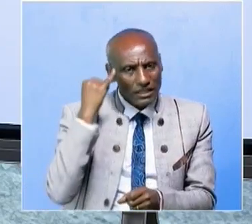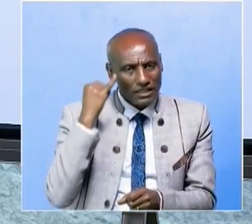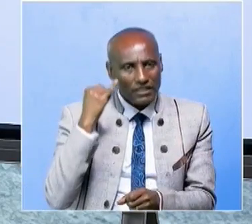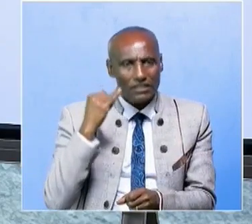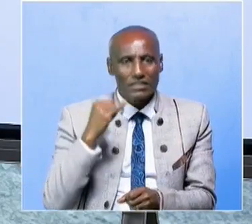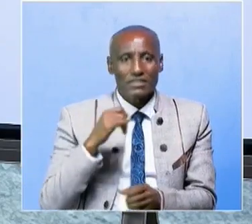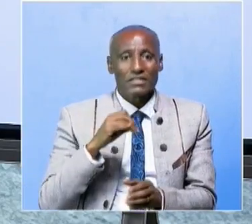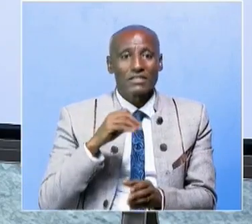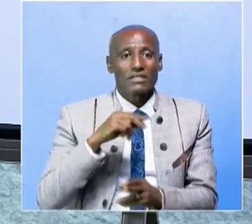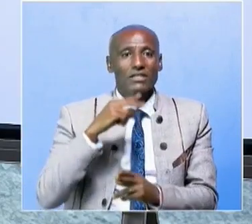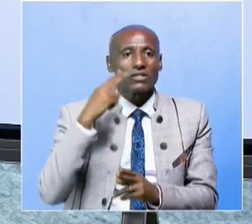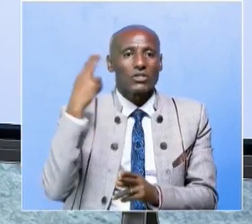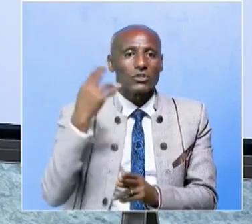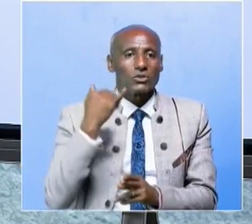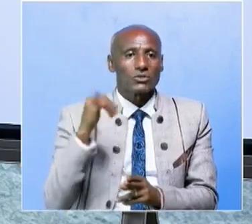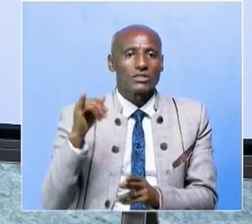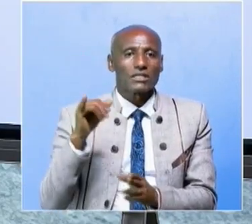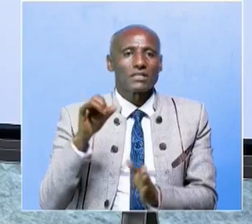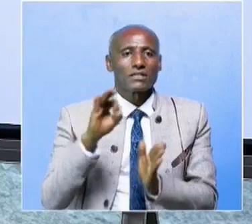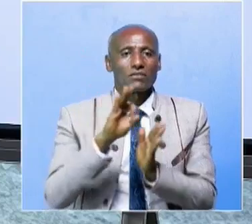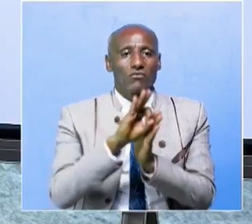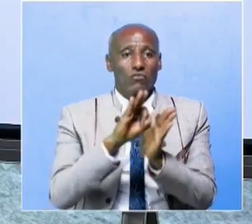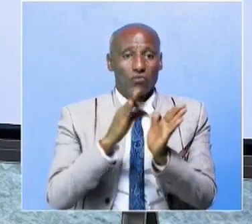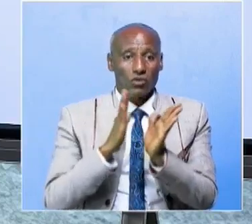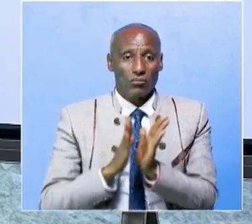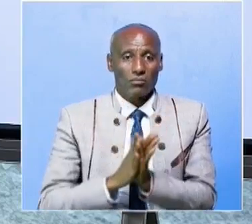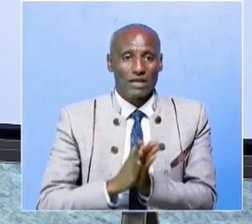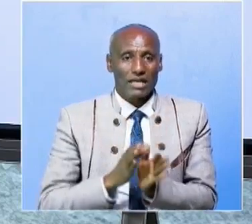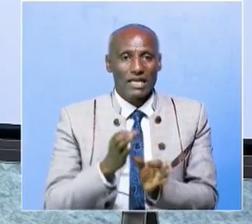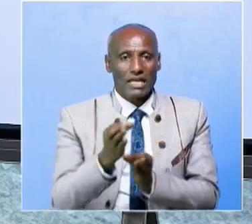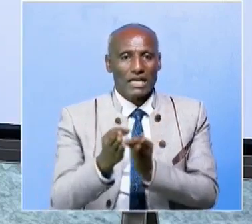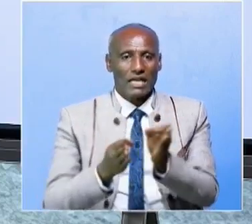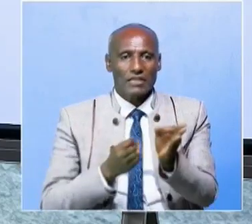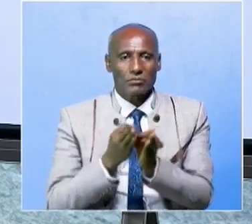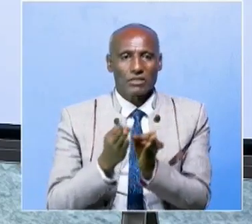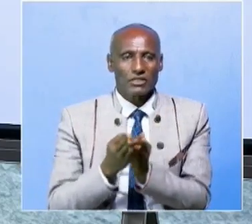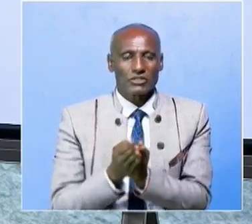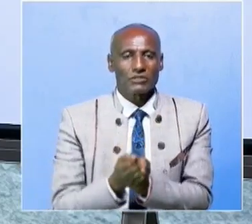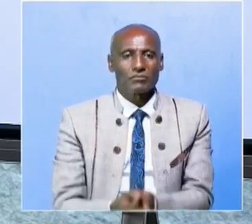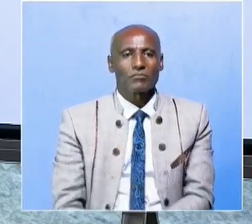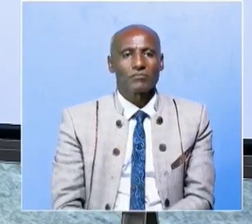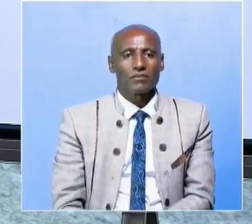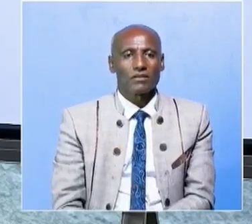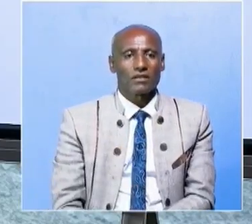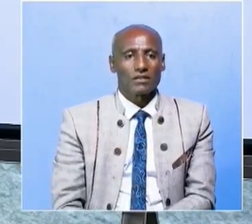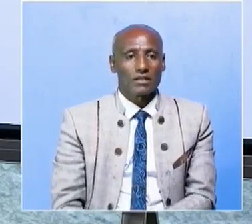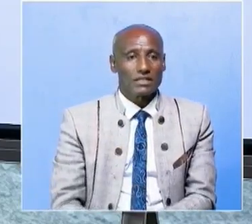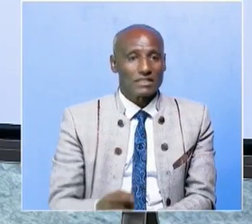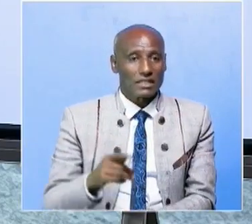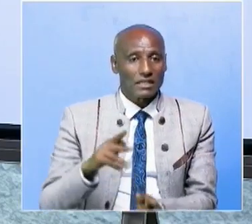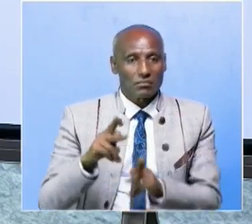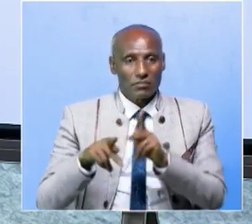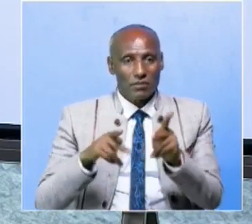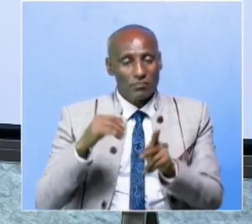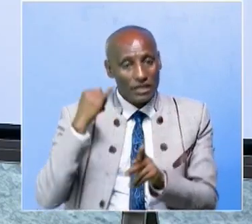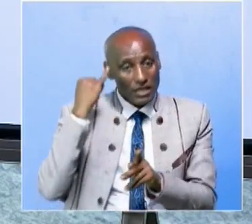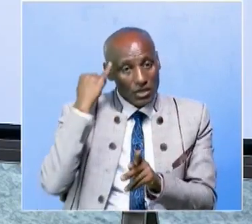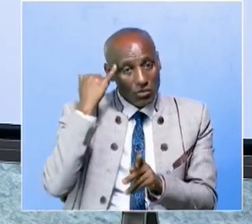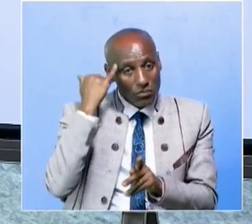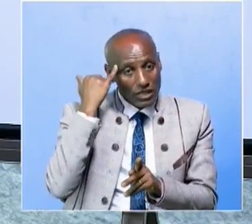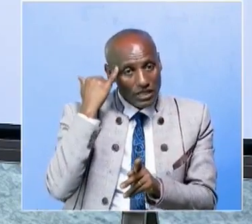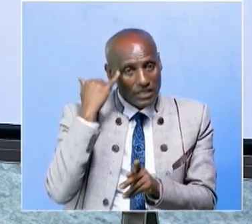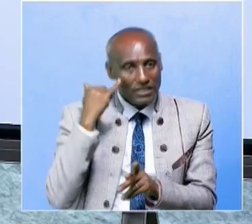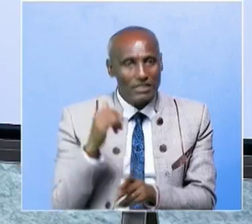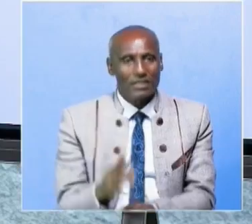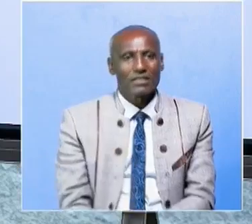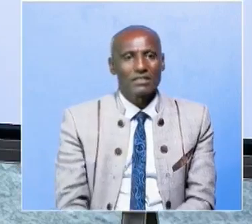formal expressions. Formal expressions by asking people's opinion, asking if they have